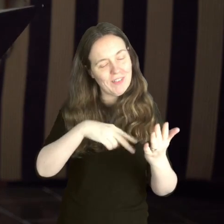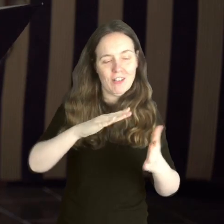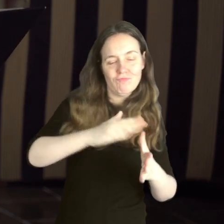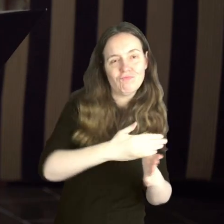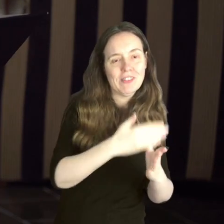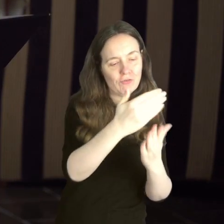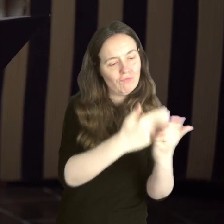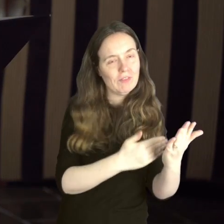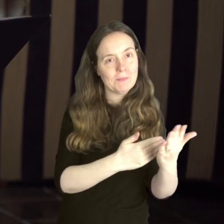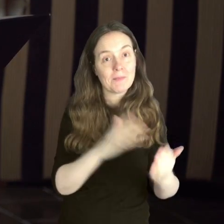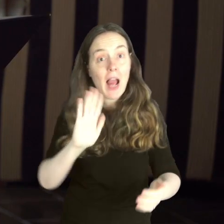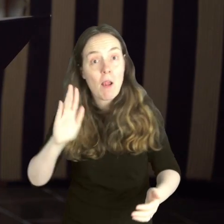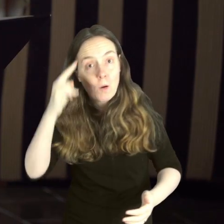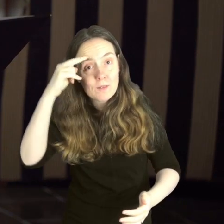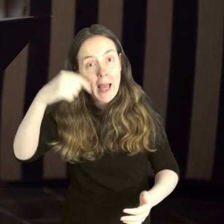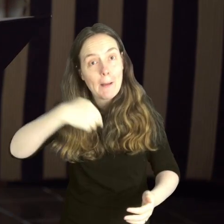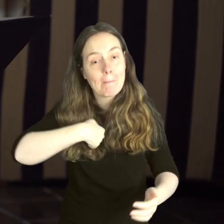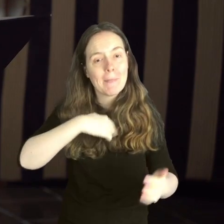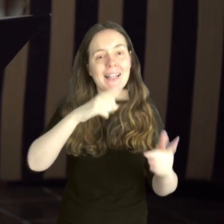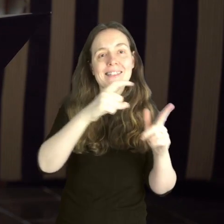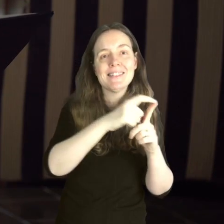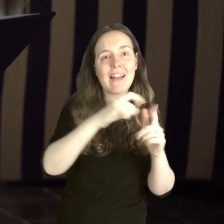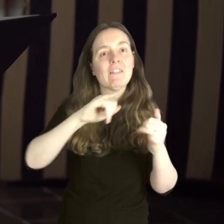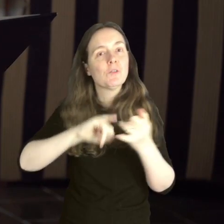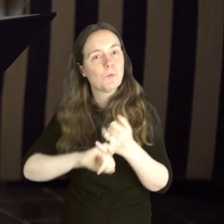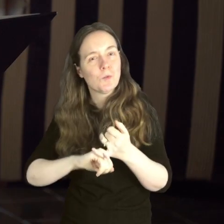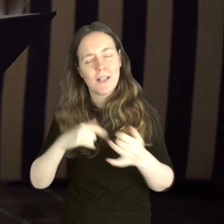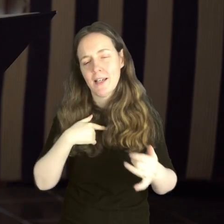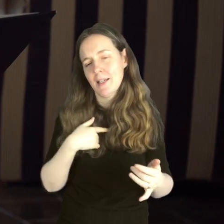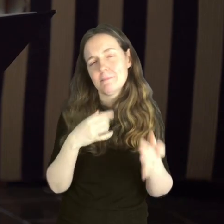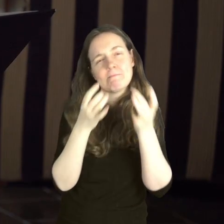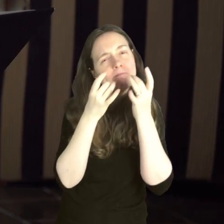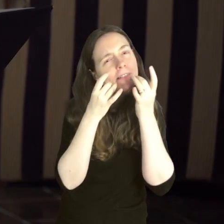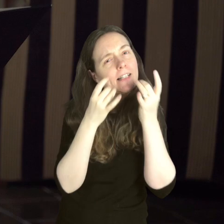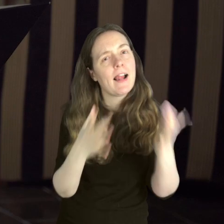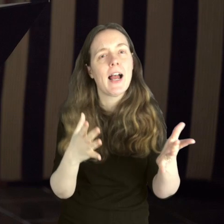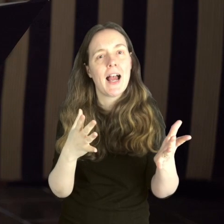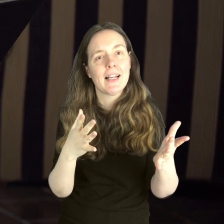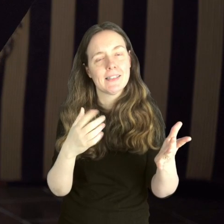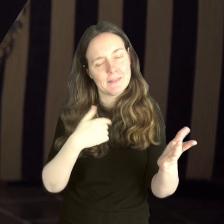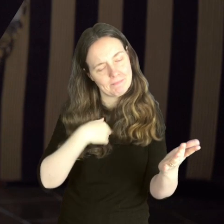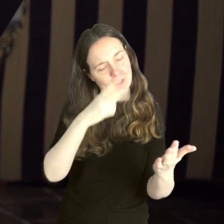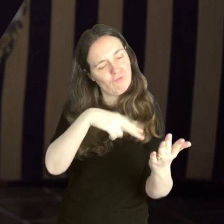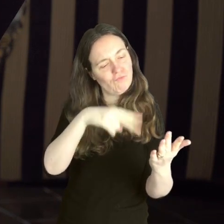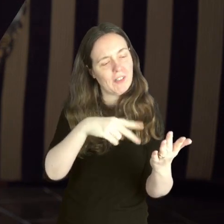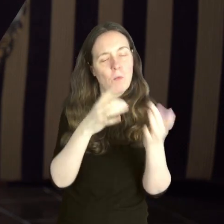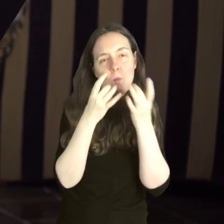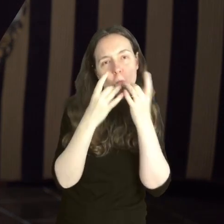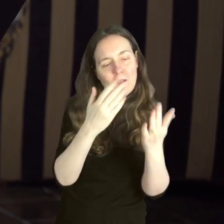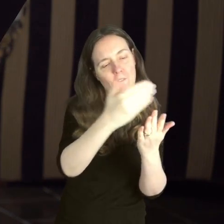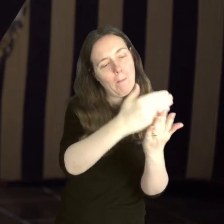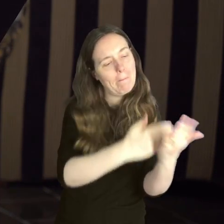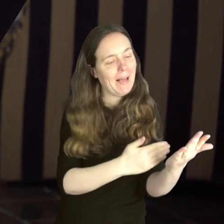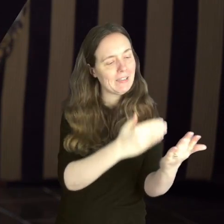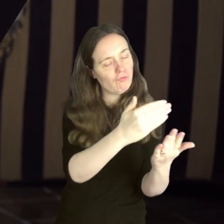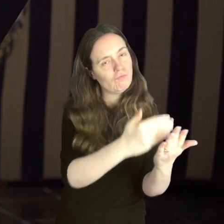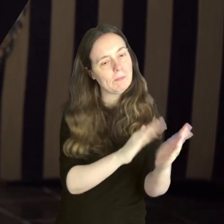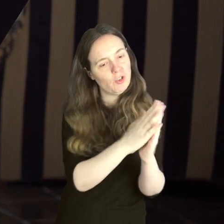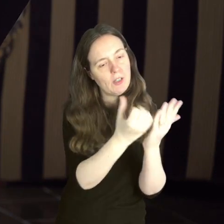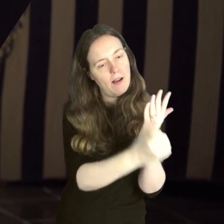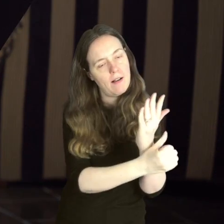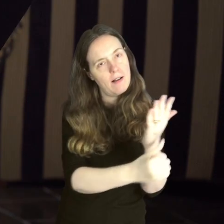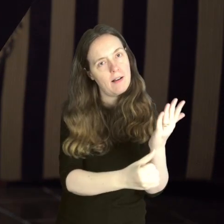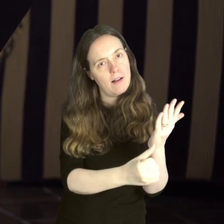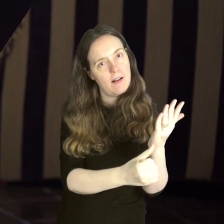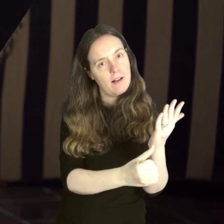Hello, I'm David Suchet, and I'm absolutely delighted to be reading this wonderful passage of